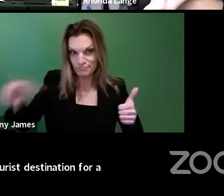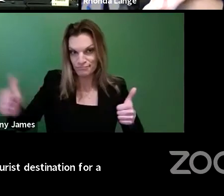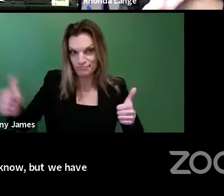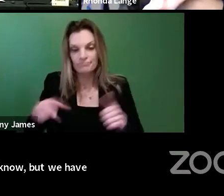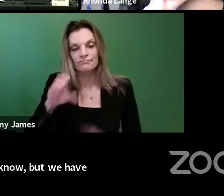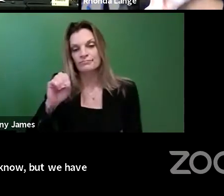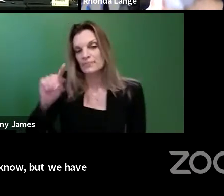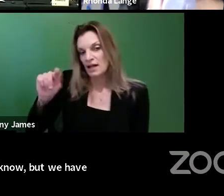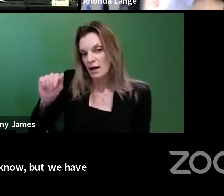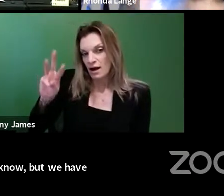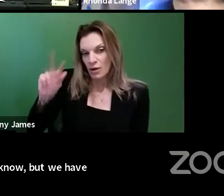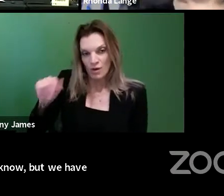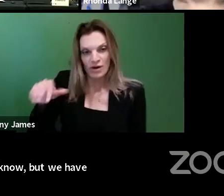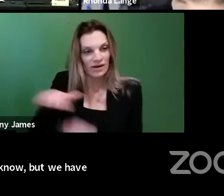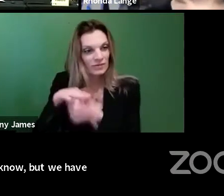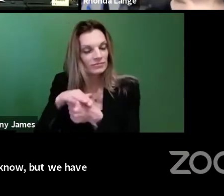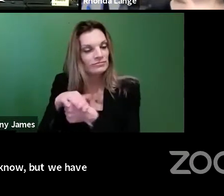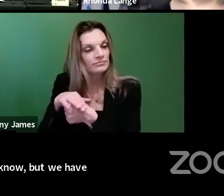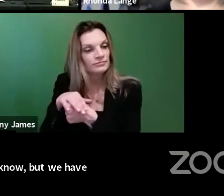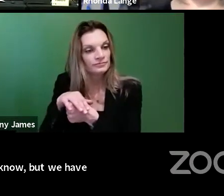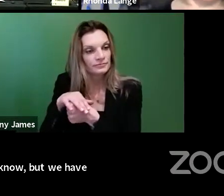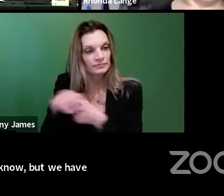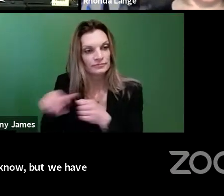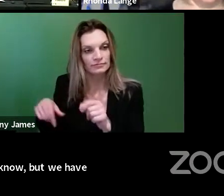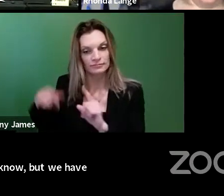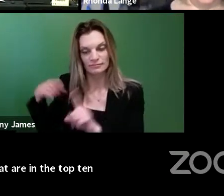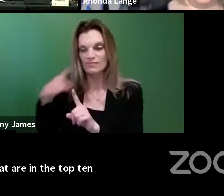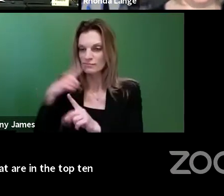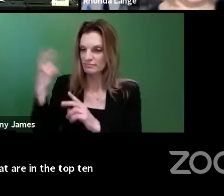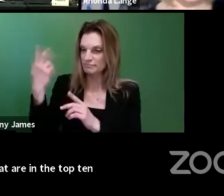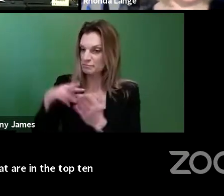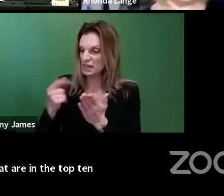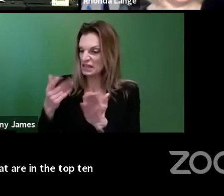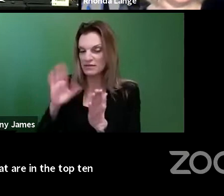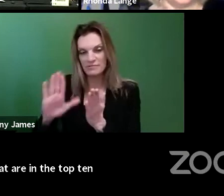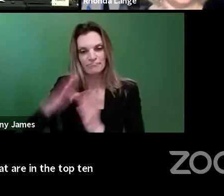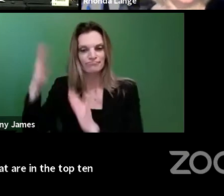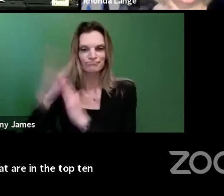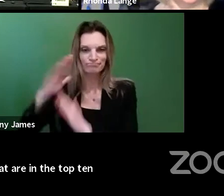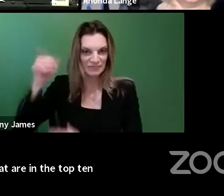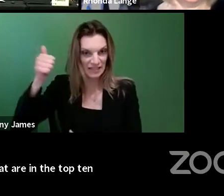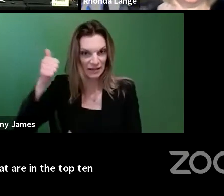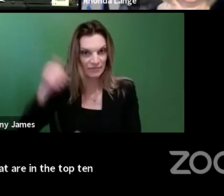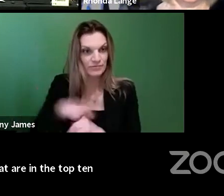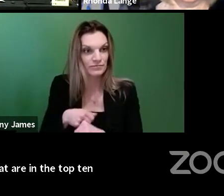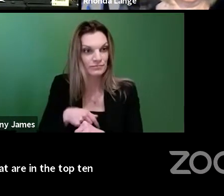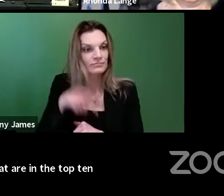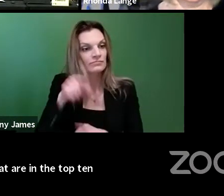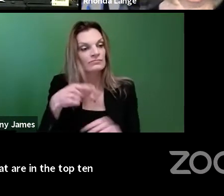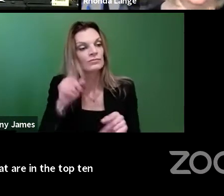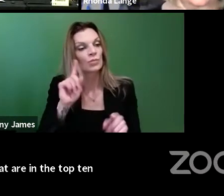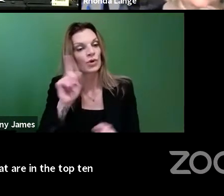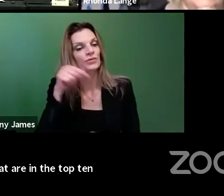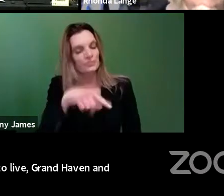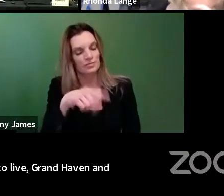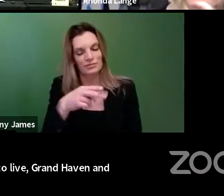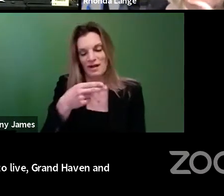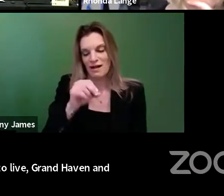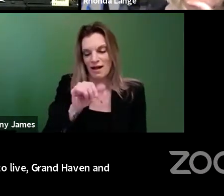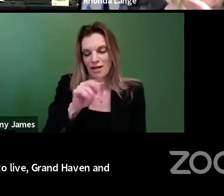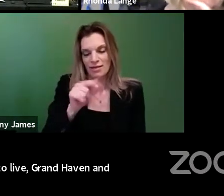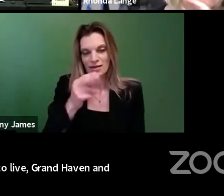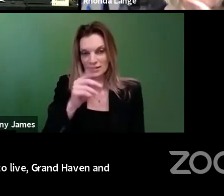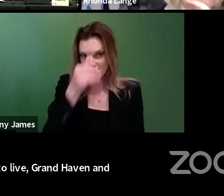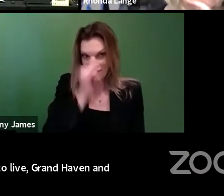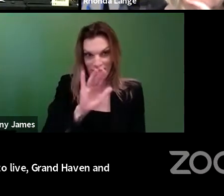are in the top 10 places in the entire United States to live, Grand Haven and Holland. And there's a reason for that.